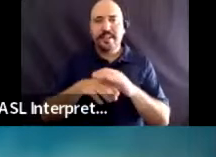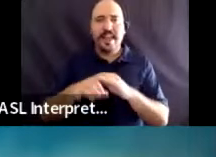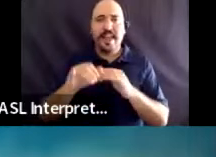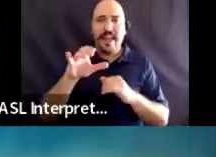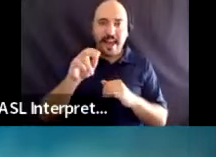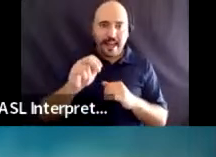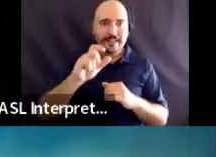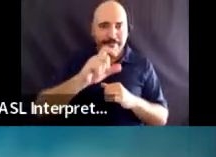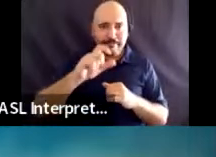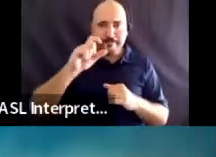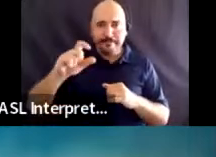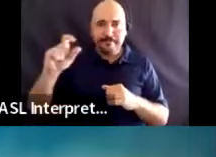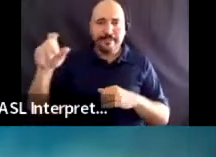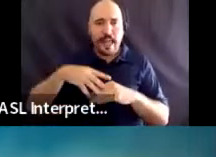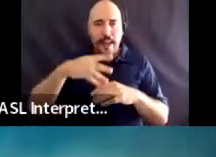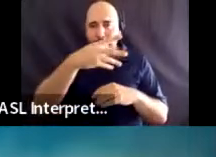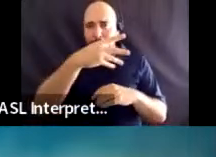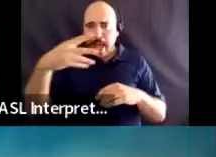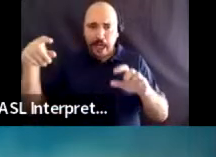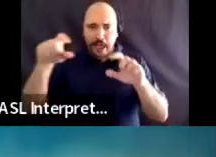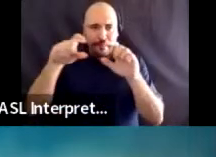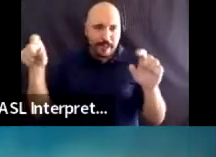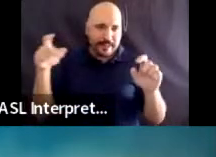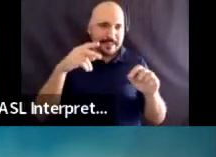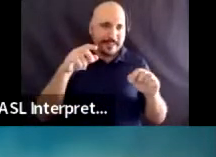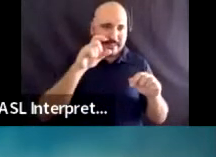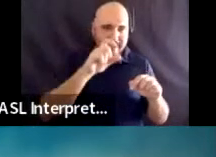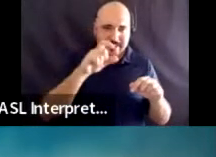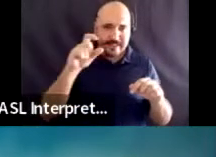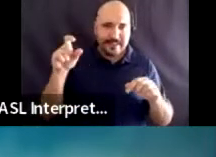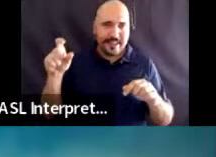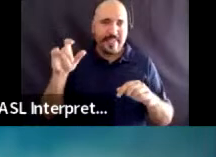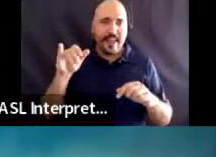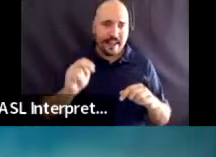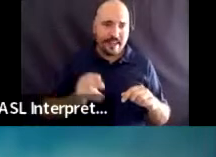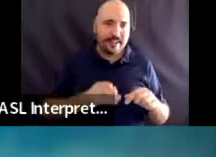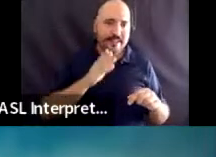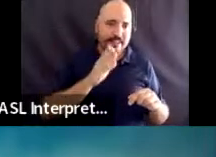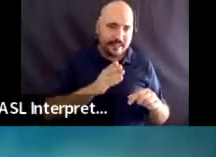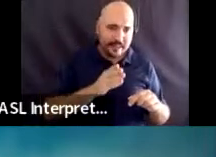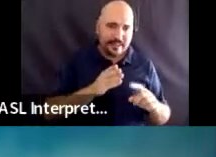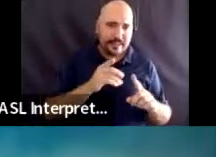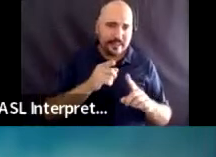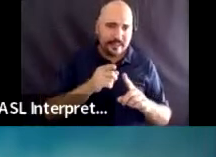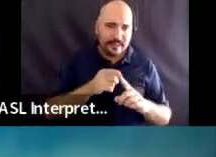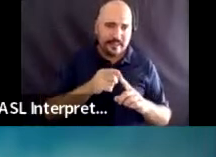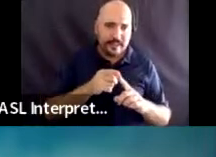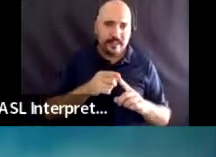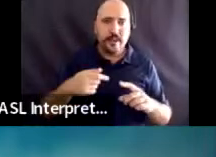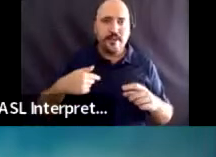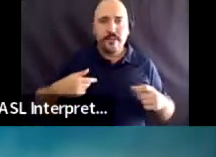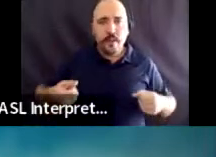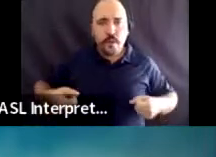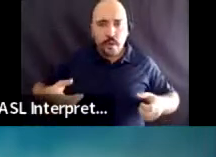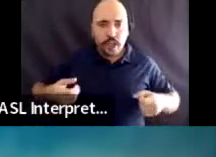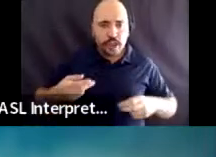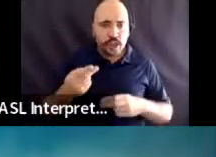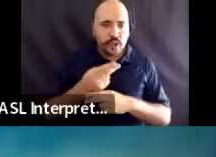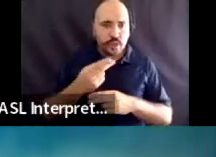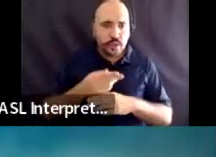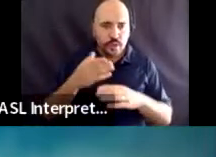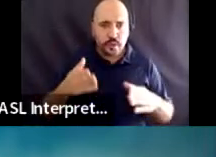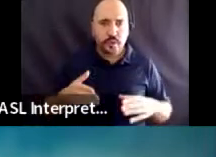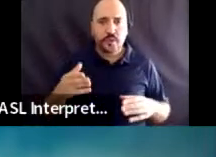icons on a rainbow banner. The icons are of a wheelchair user,